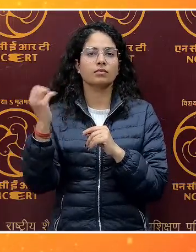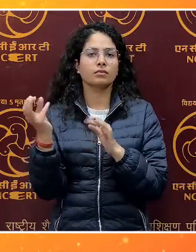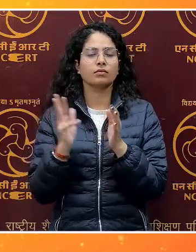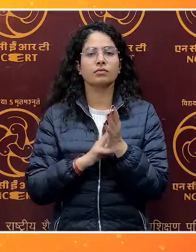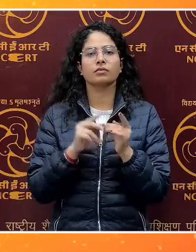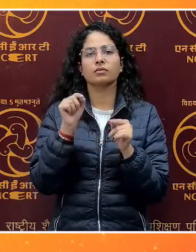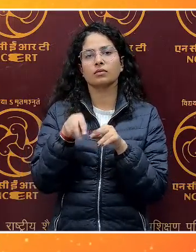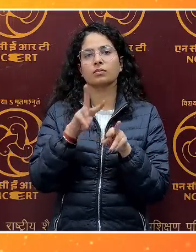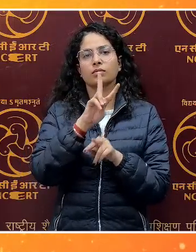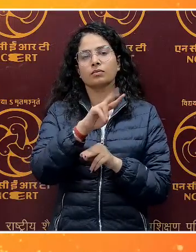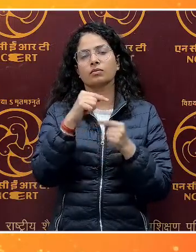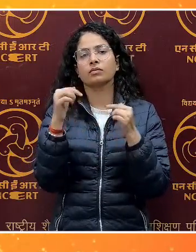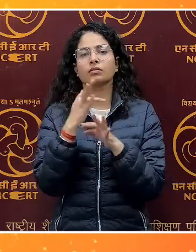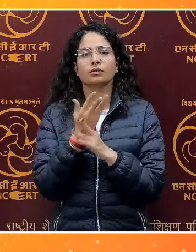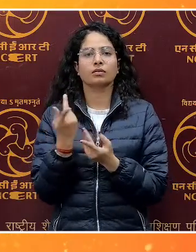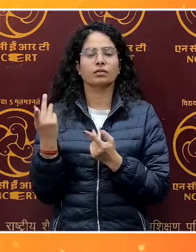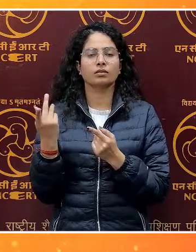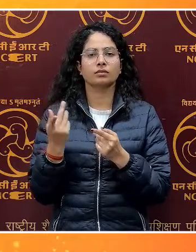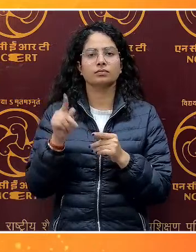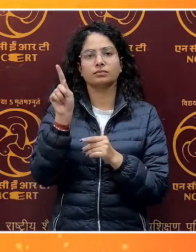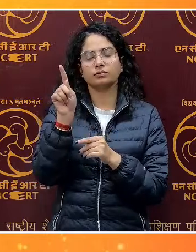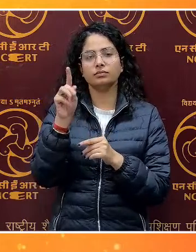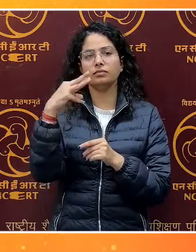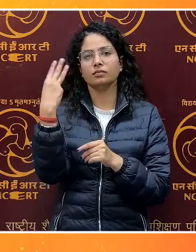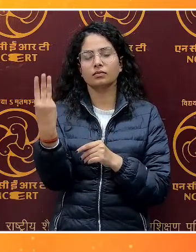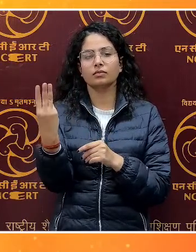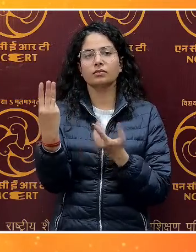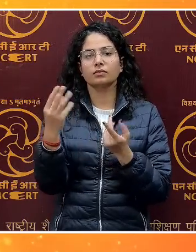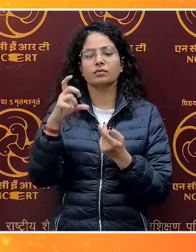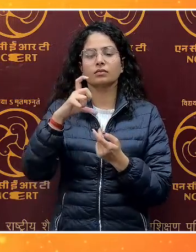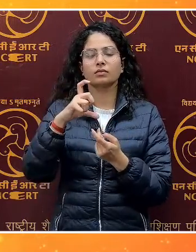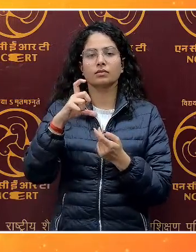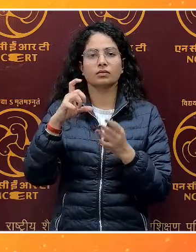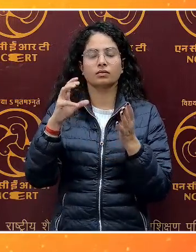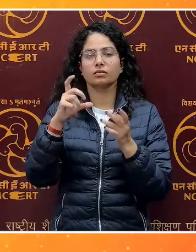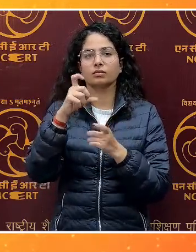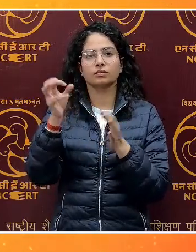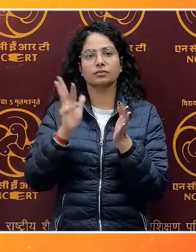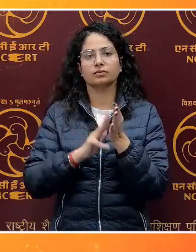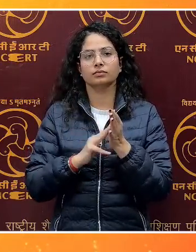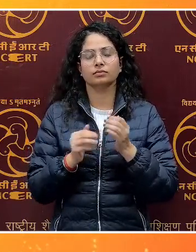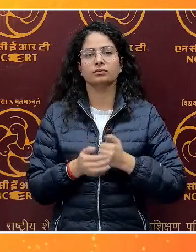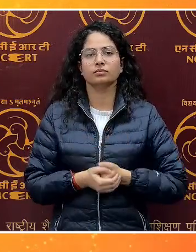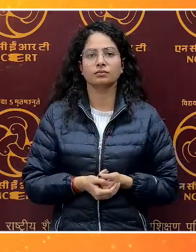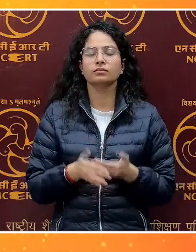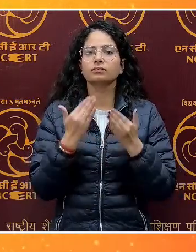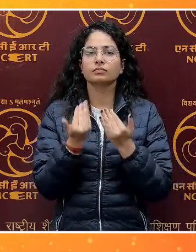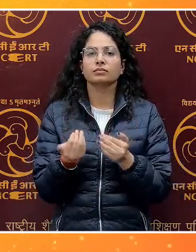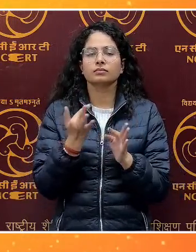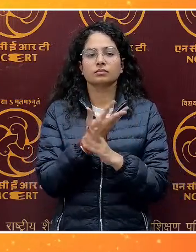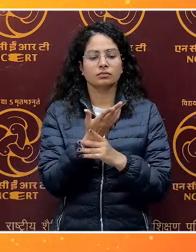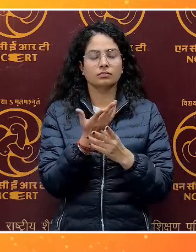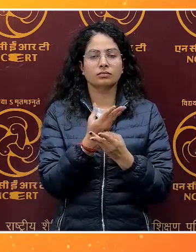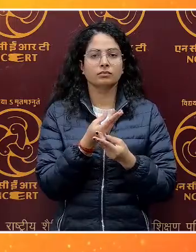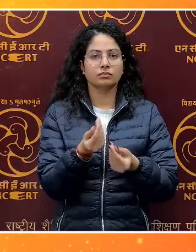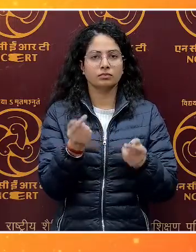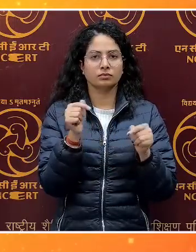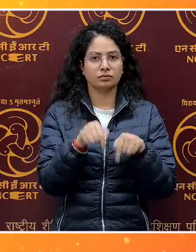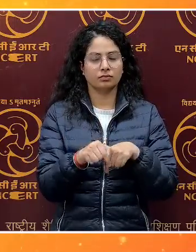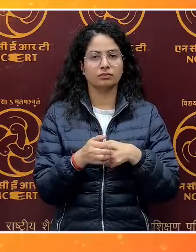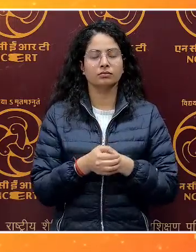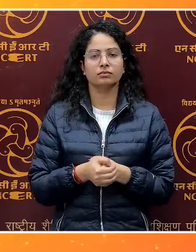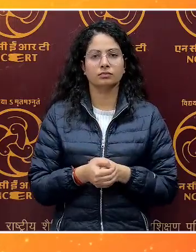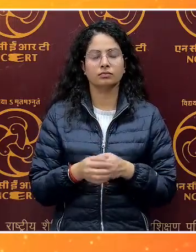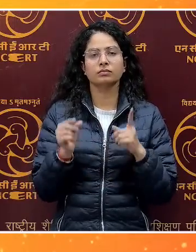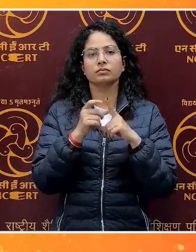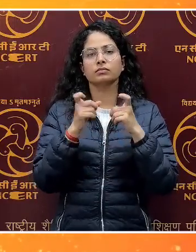the volume is going to be in cubic centimeters, or we call centimeter cube. Now, let us solve this. We have